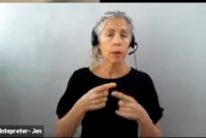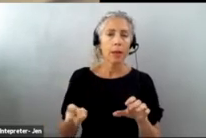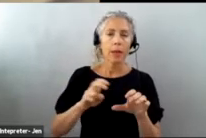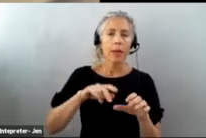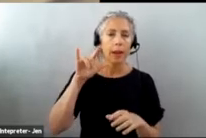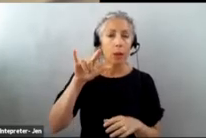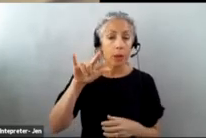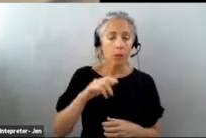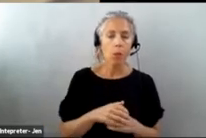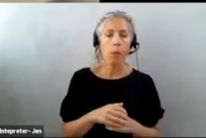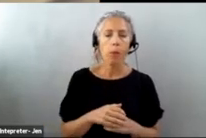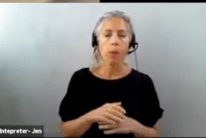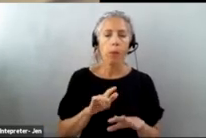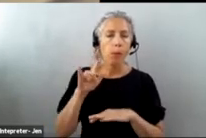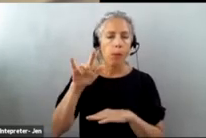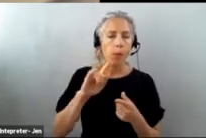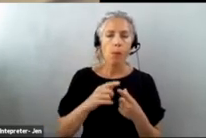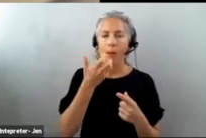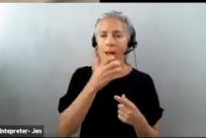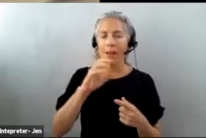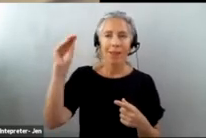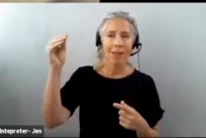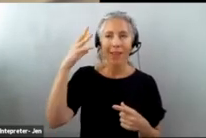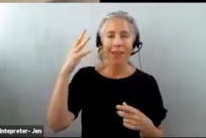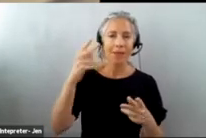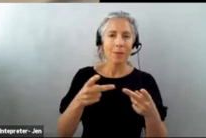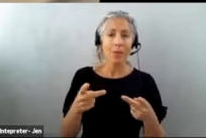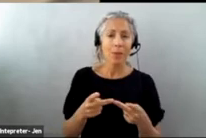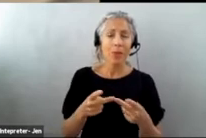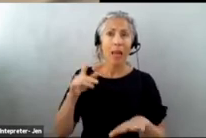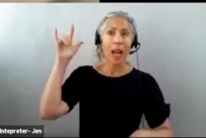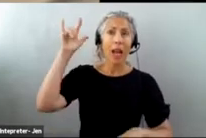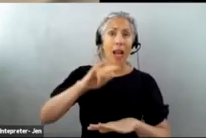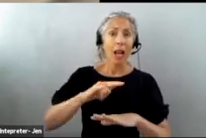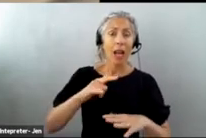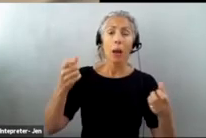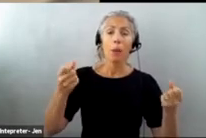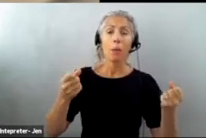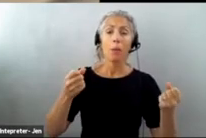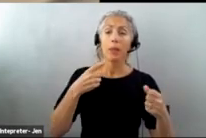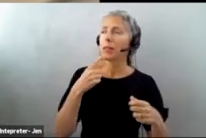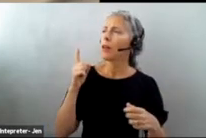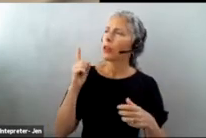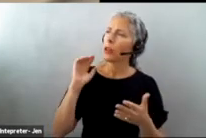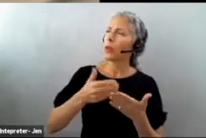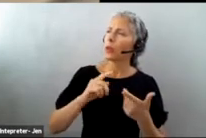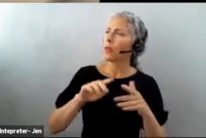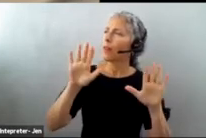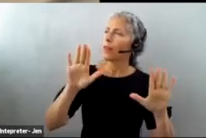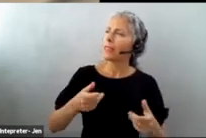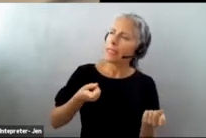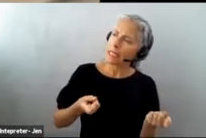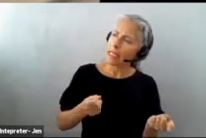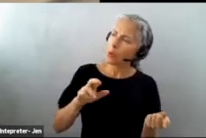to go to a certain hot and sunny destination and all of a sudden you're about to land and the pilot tells you you're going to a fantastic ski